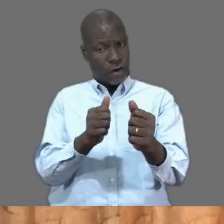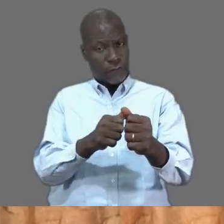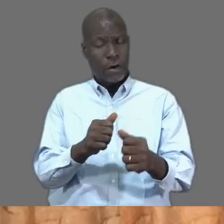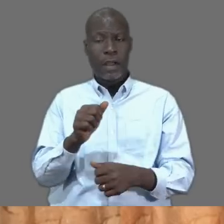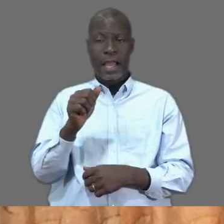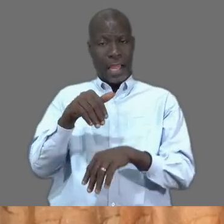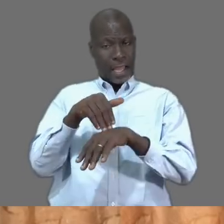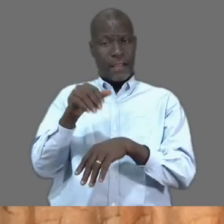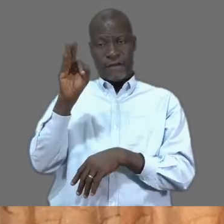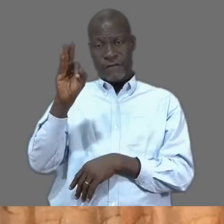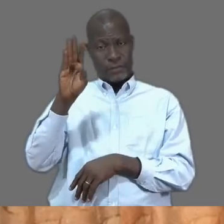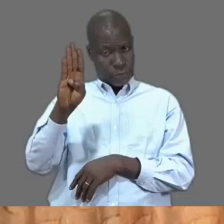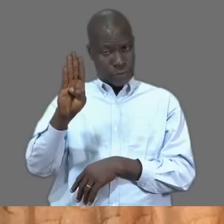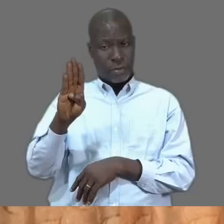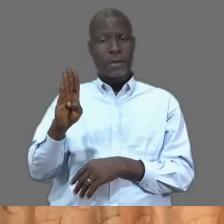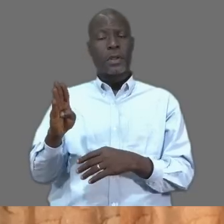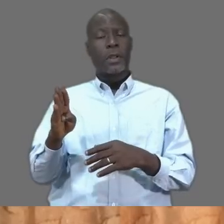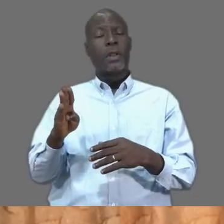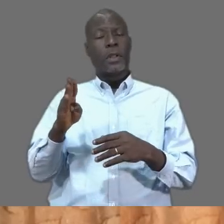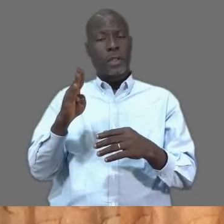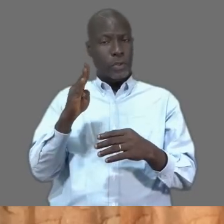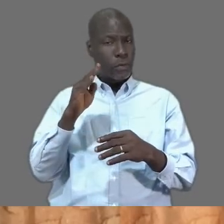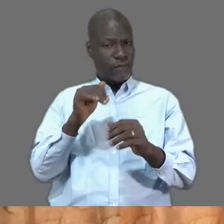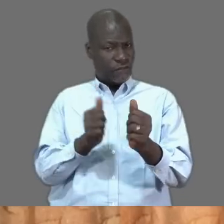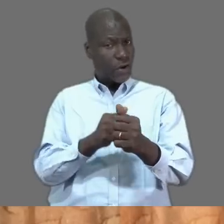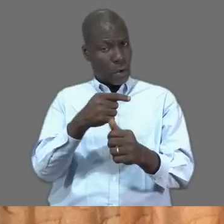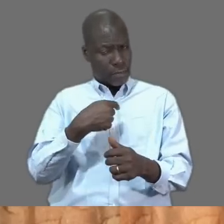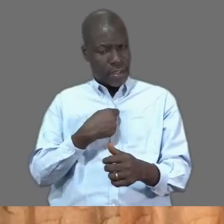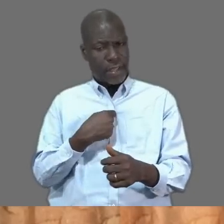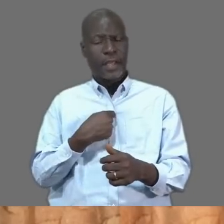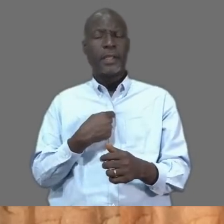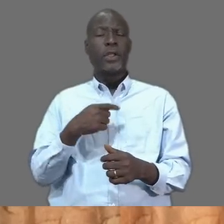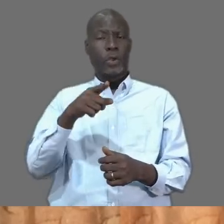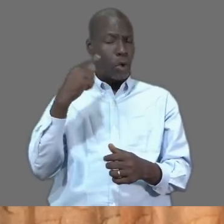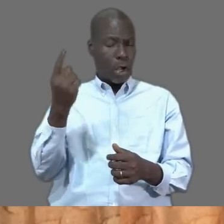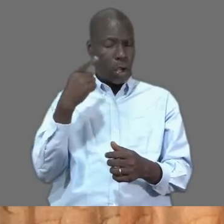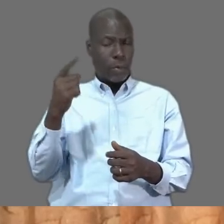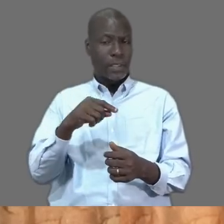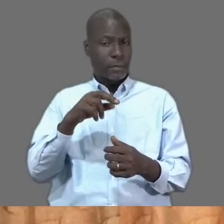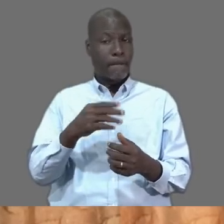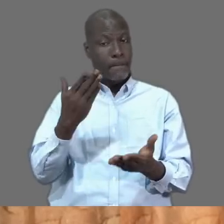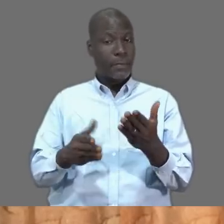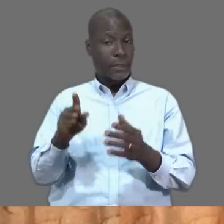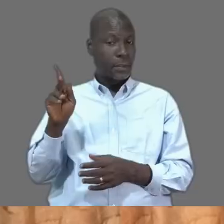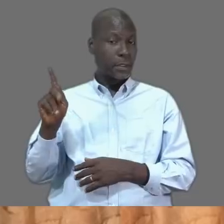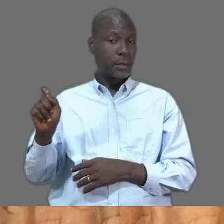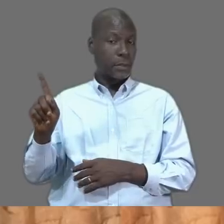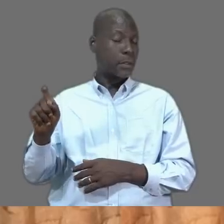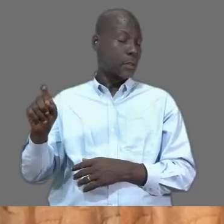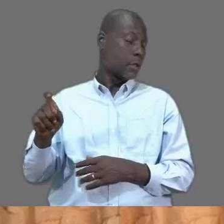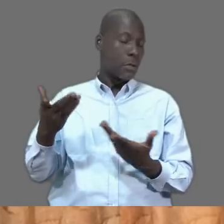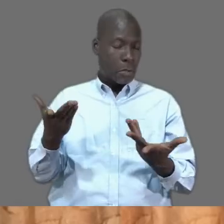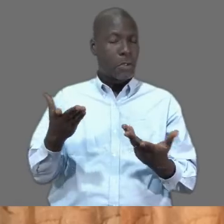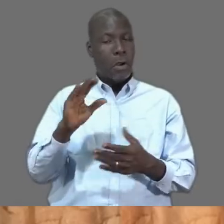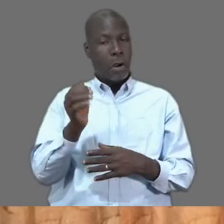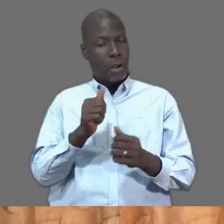Facebook wa subscribe to your channel ewo YouTube eso ana uta etie me ewo TikToks eso ene ade